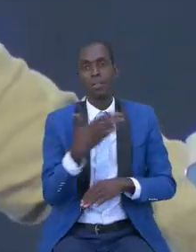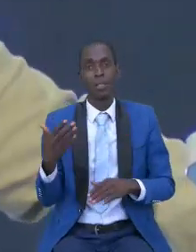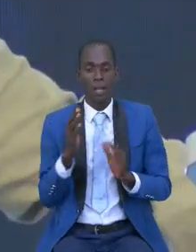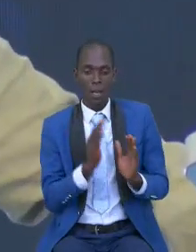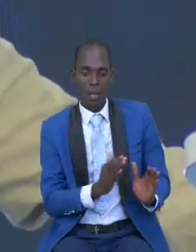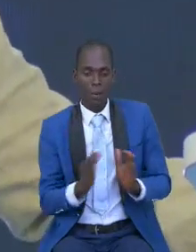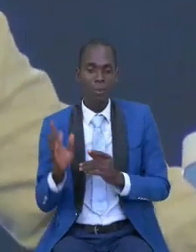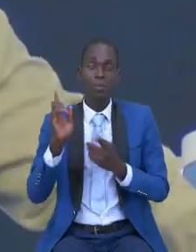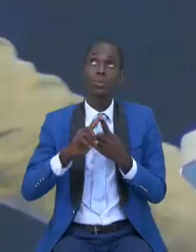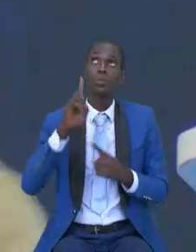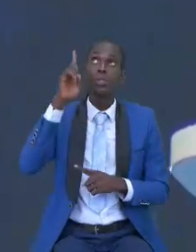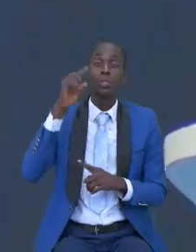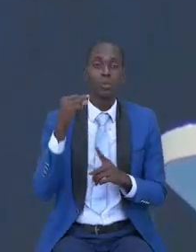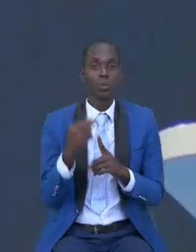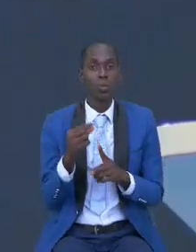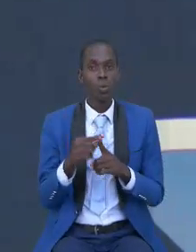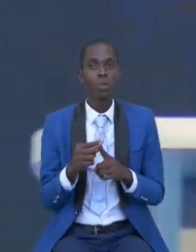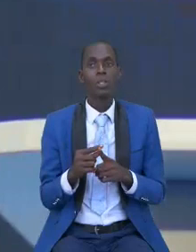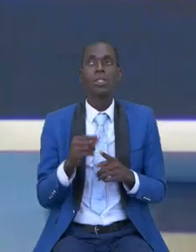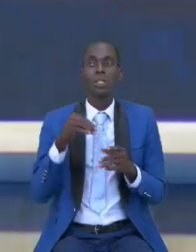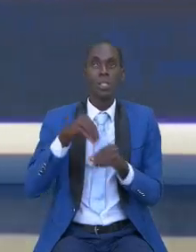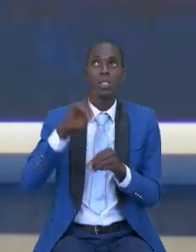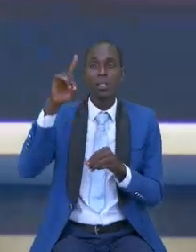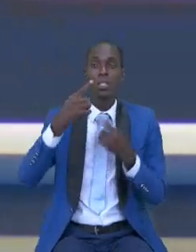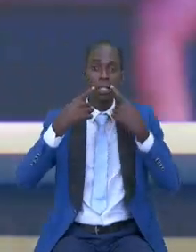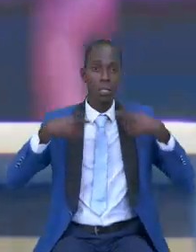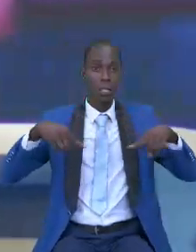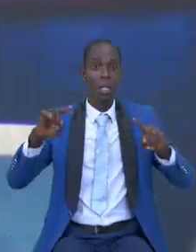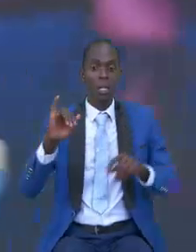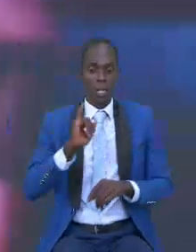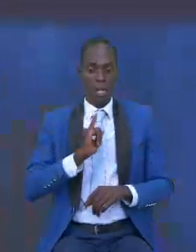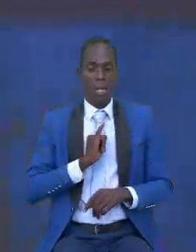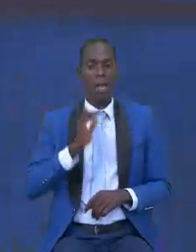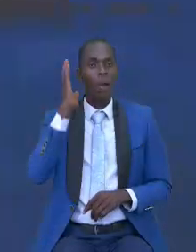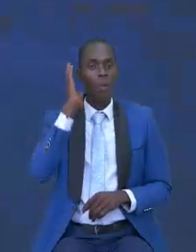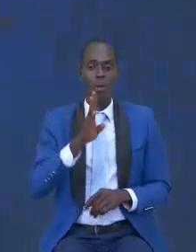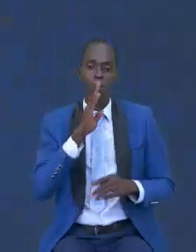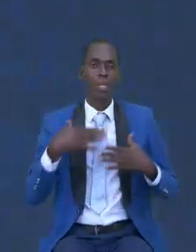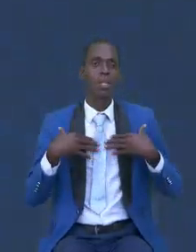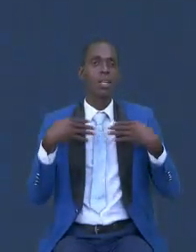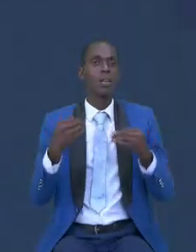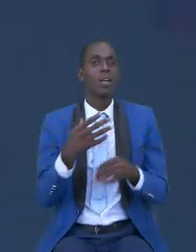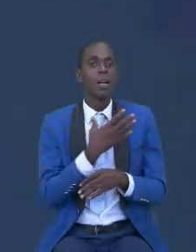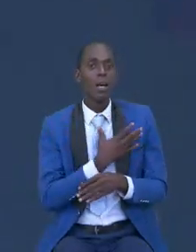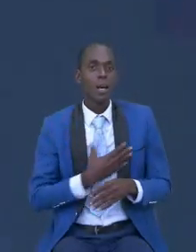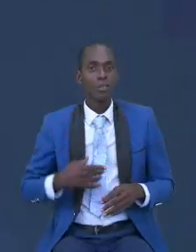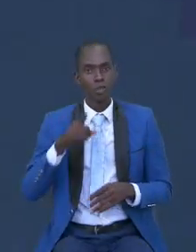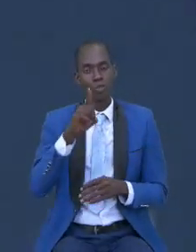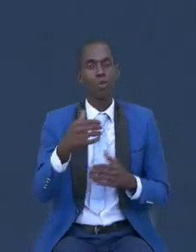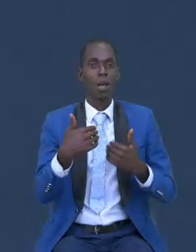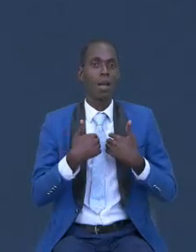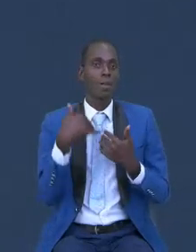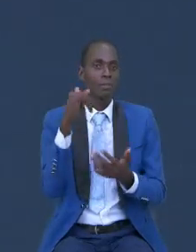according to his word, in his declaration, I will be healed. And you have